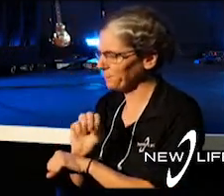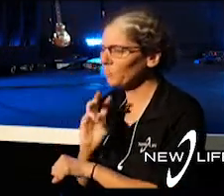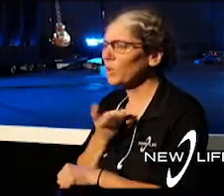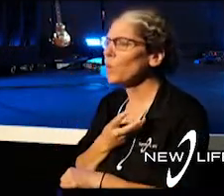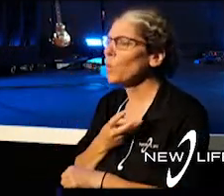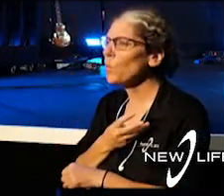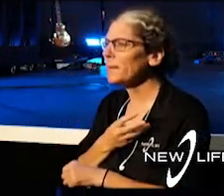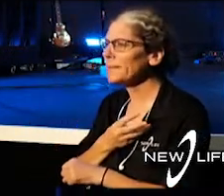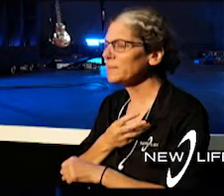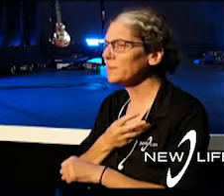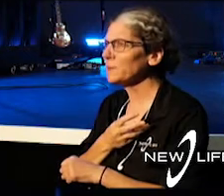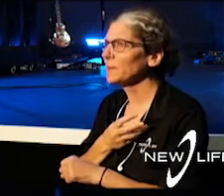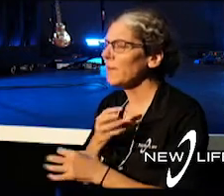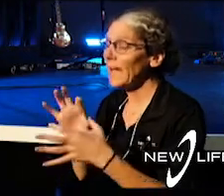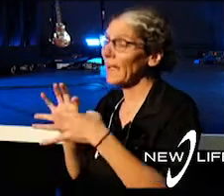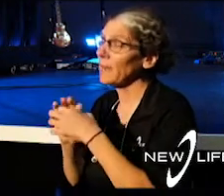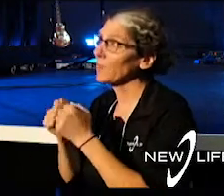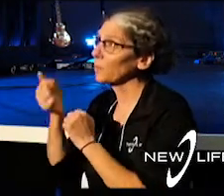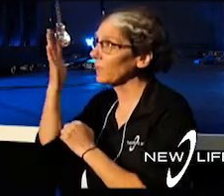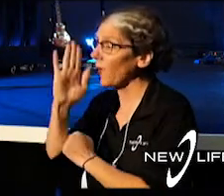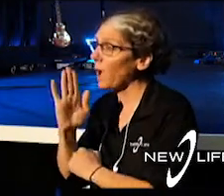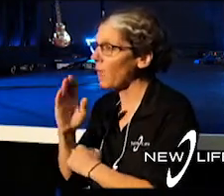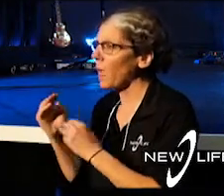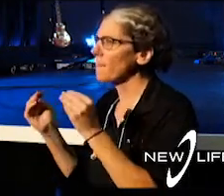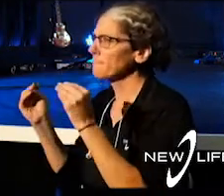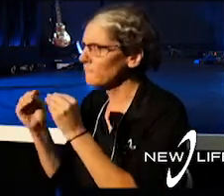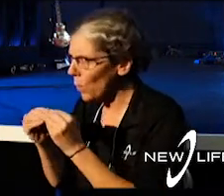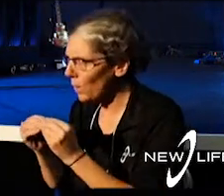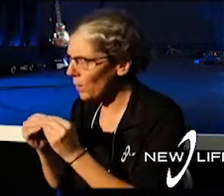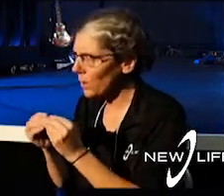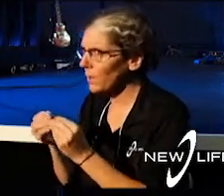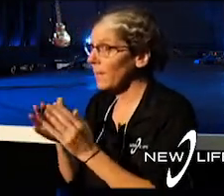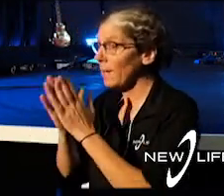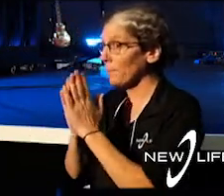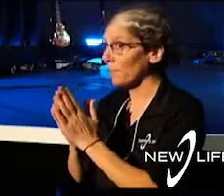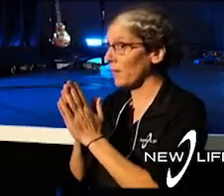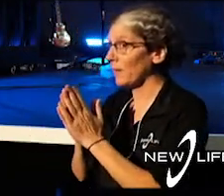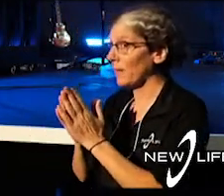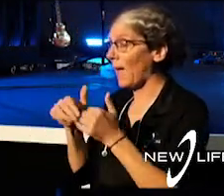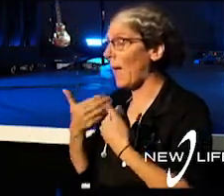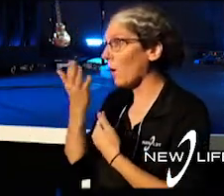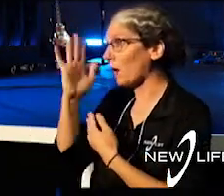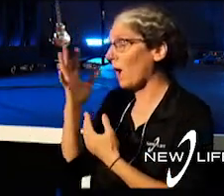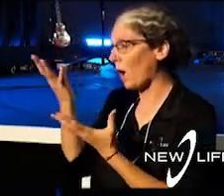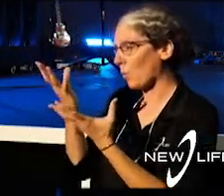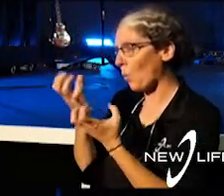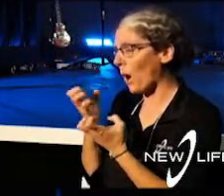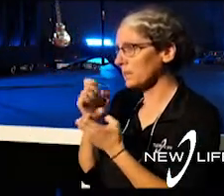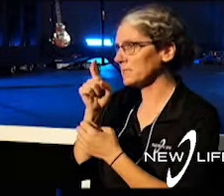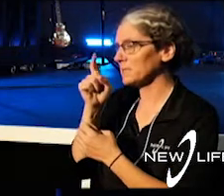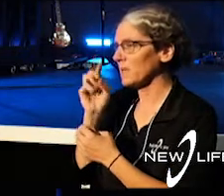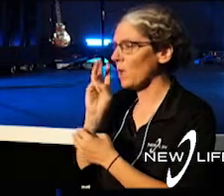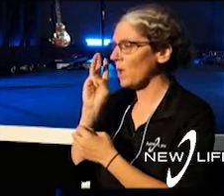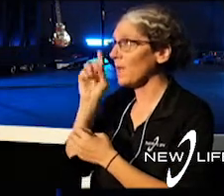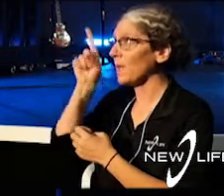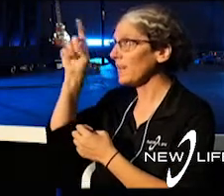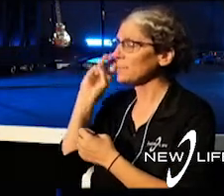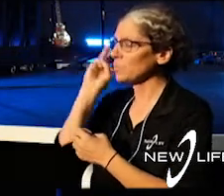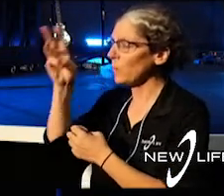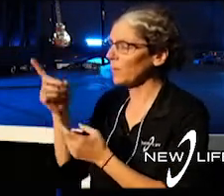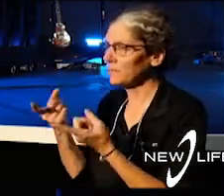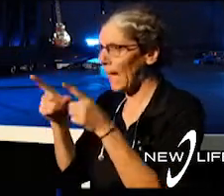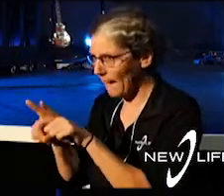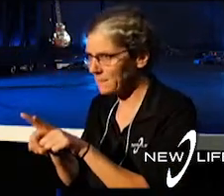my will and my desires with what God wants. It's like, God, there's this thing, there's this